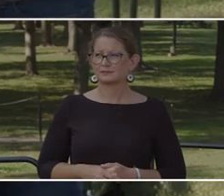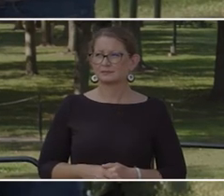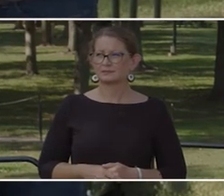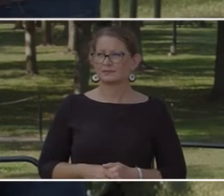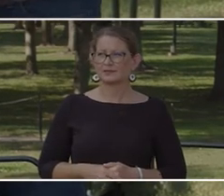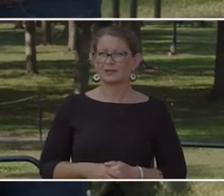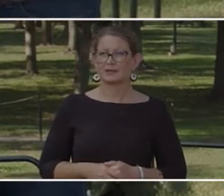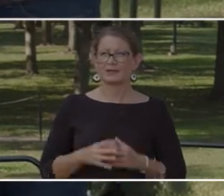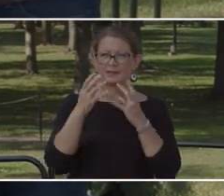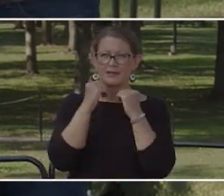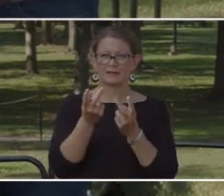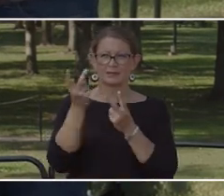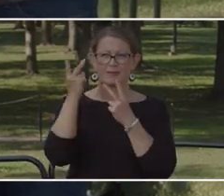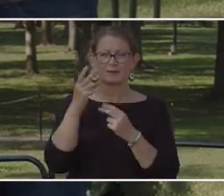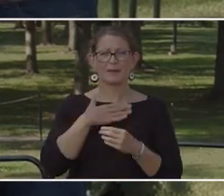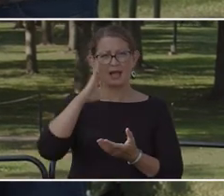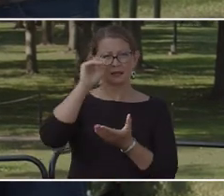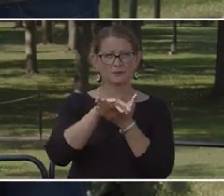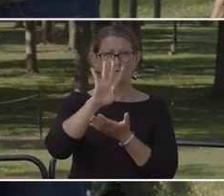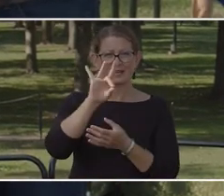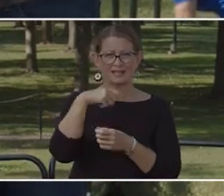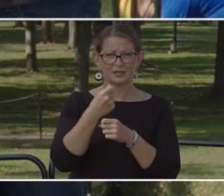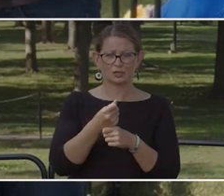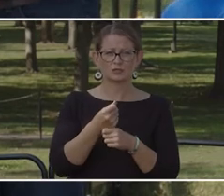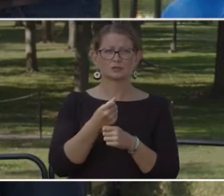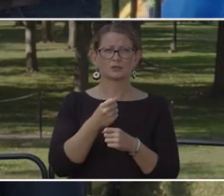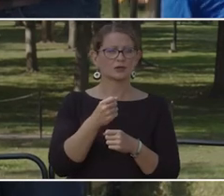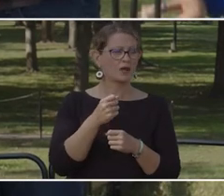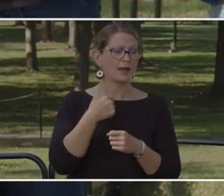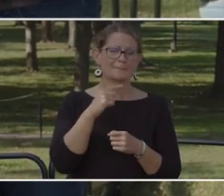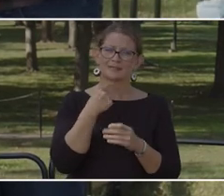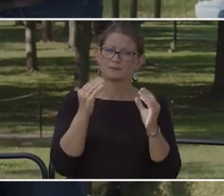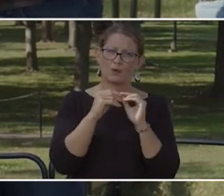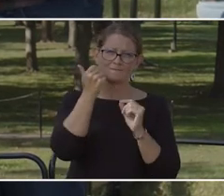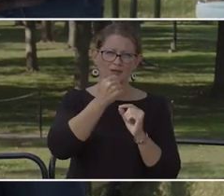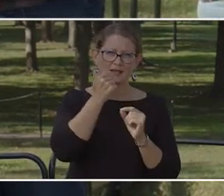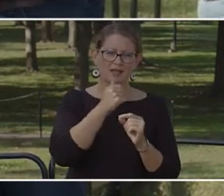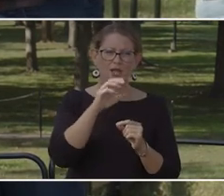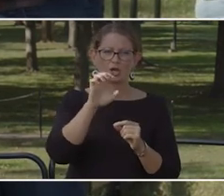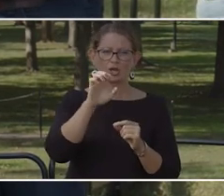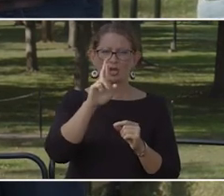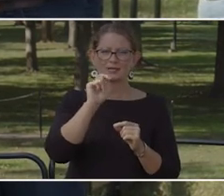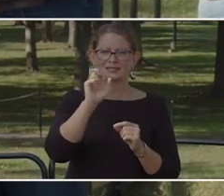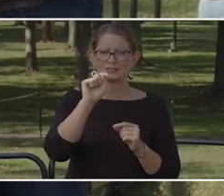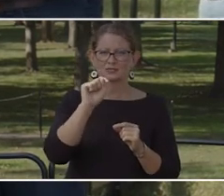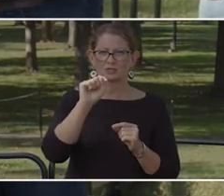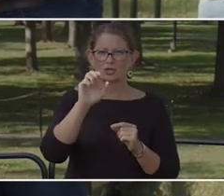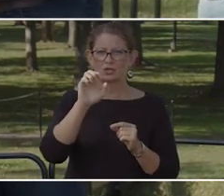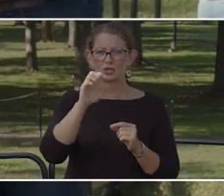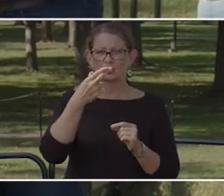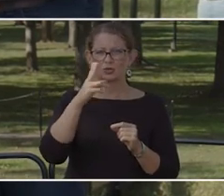In loving memory of my husband of 48 years, whom I miss more every day, Otis Houston Edwards,